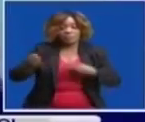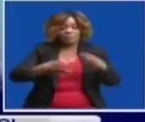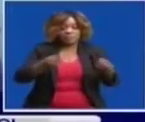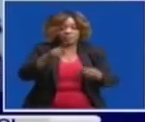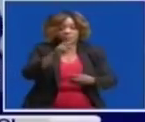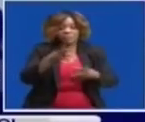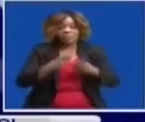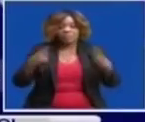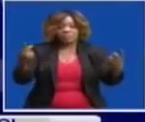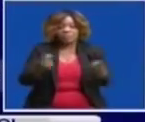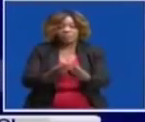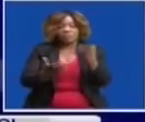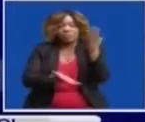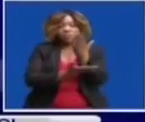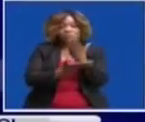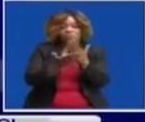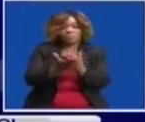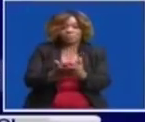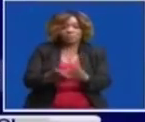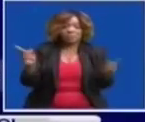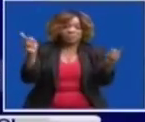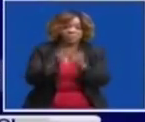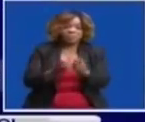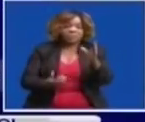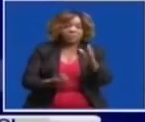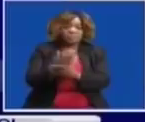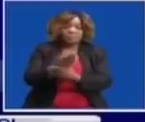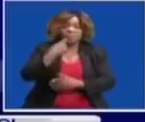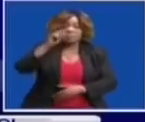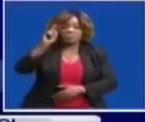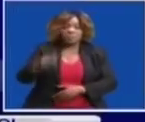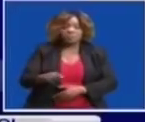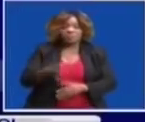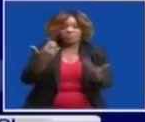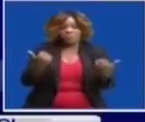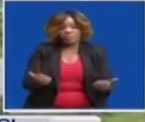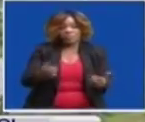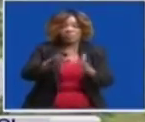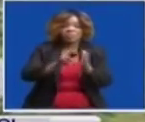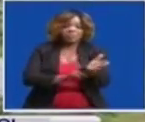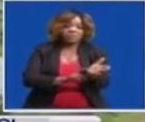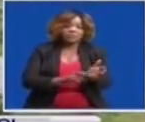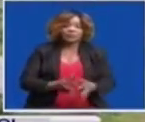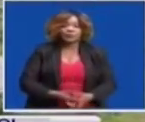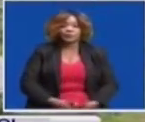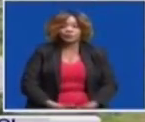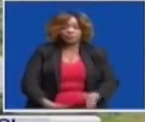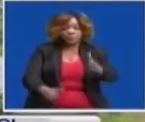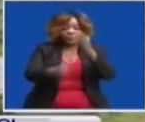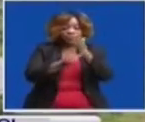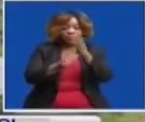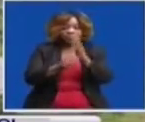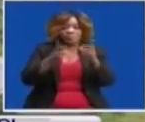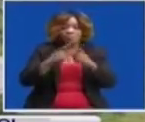supply in the district is enhanced to meet the growing demand. We have details in the following report. Kafue district